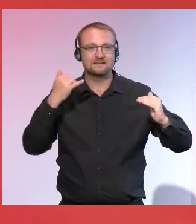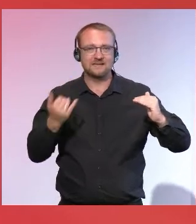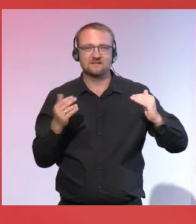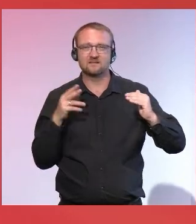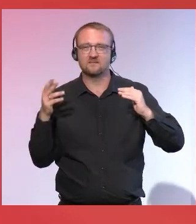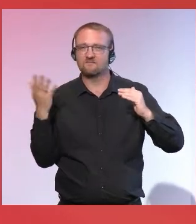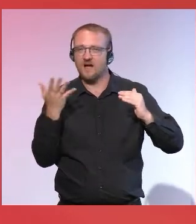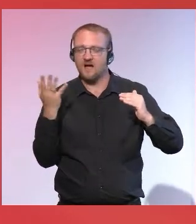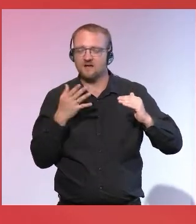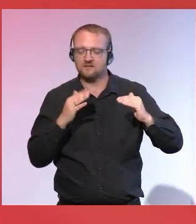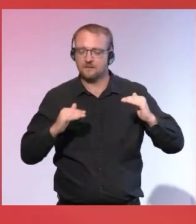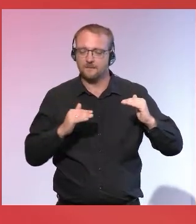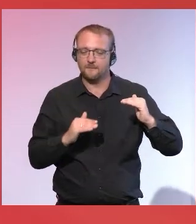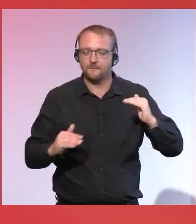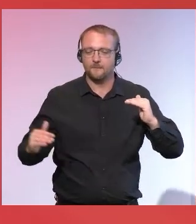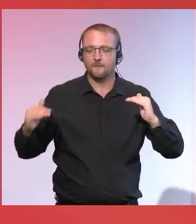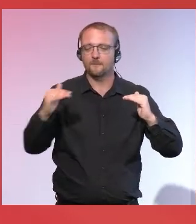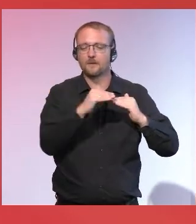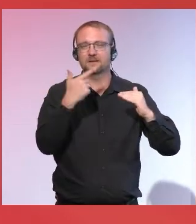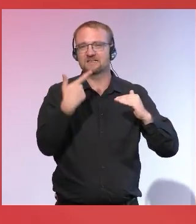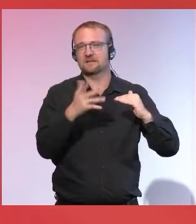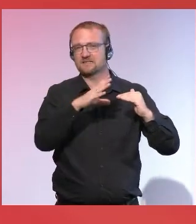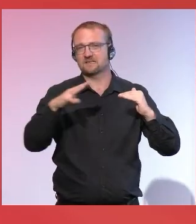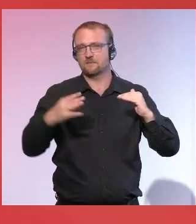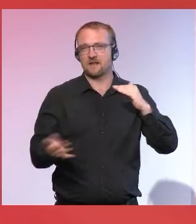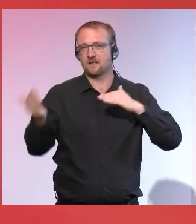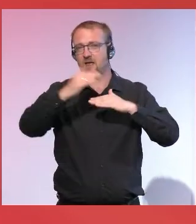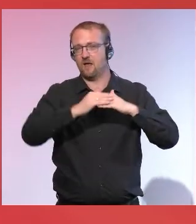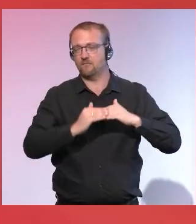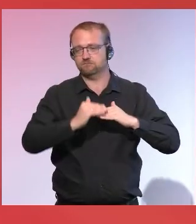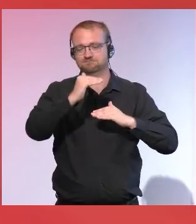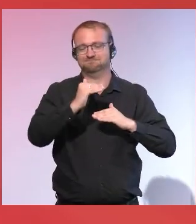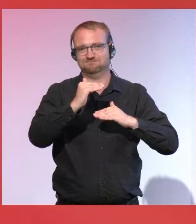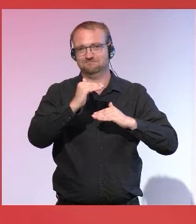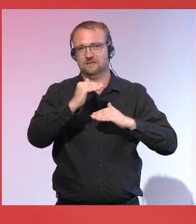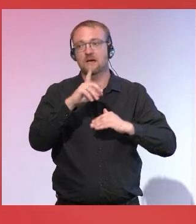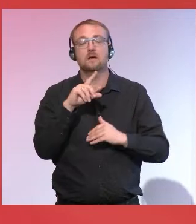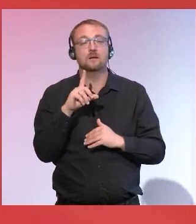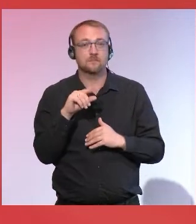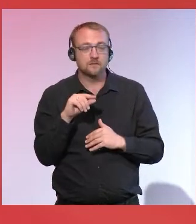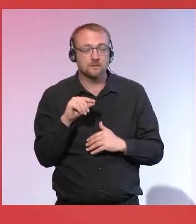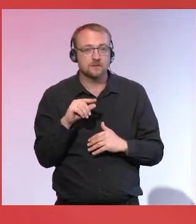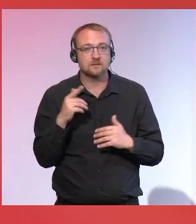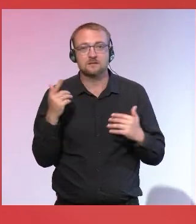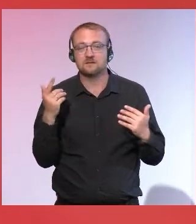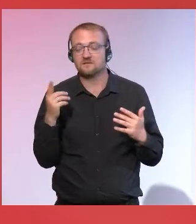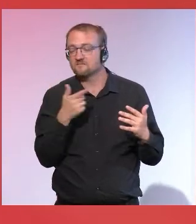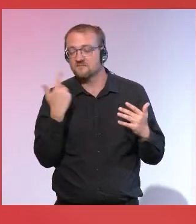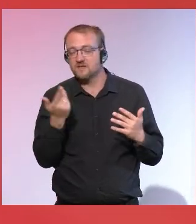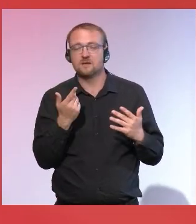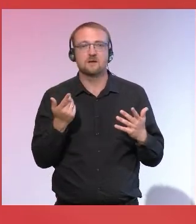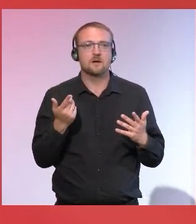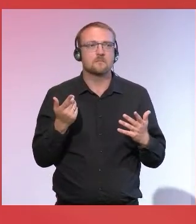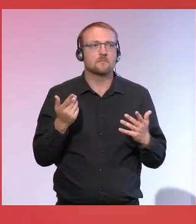century, on that kind of middle range scenario that we're on, we should be reaching about 70 centimeters. But there's